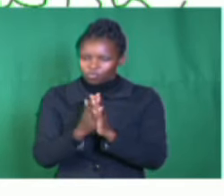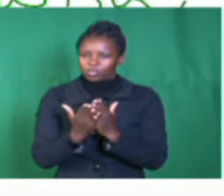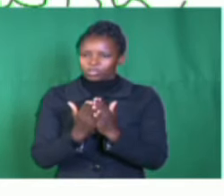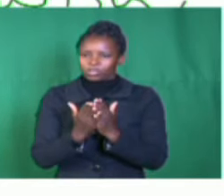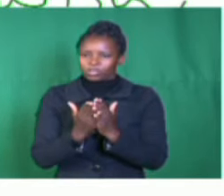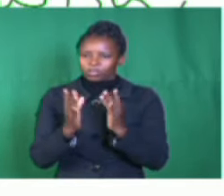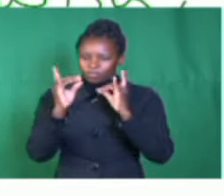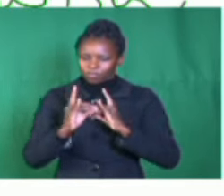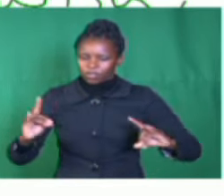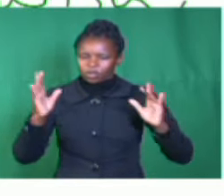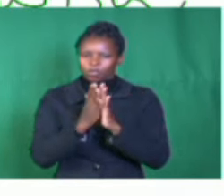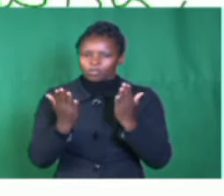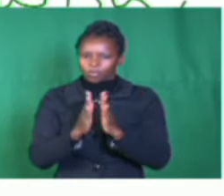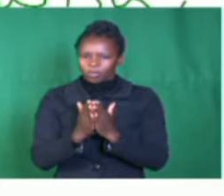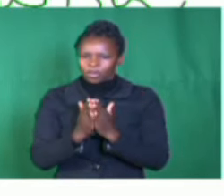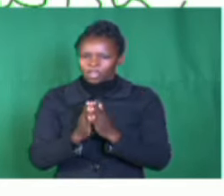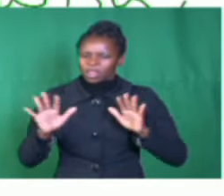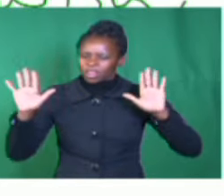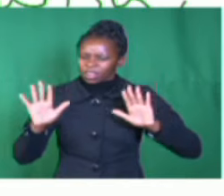not believe in angels.